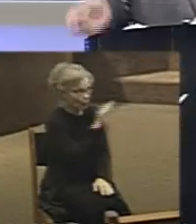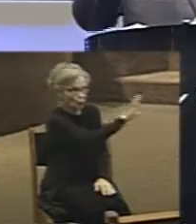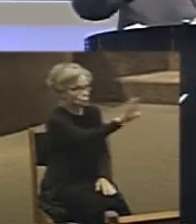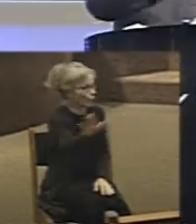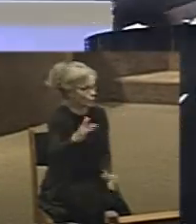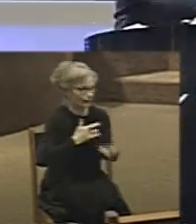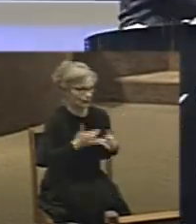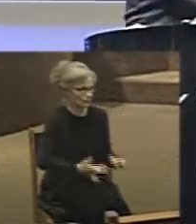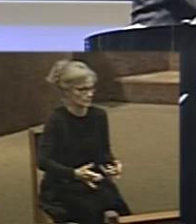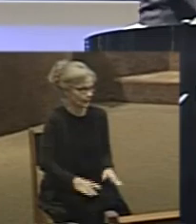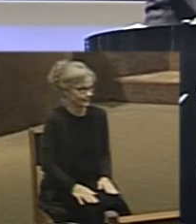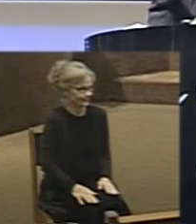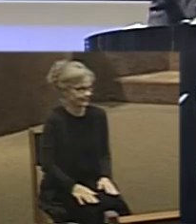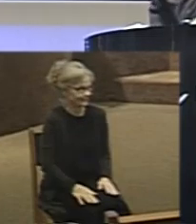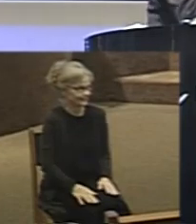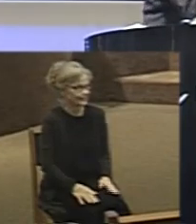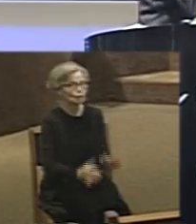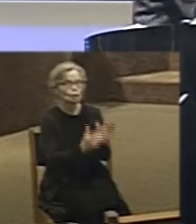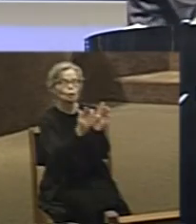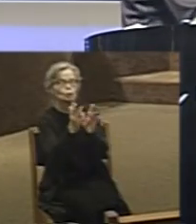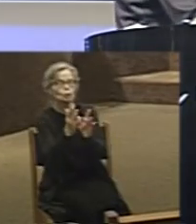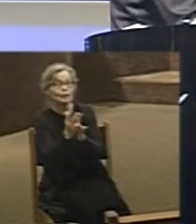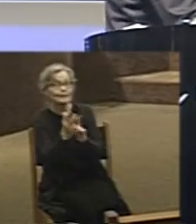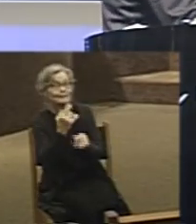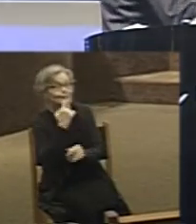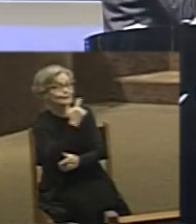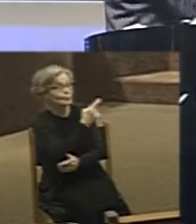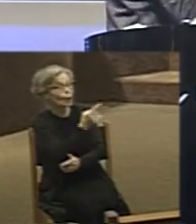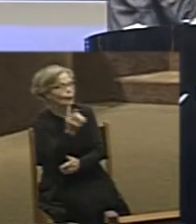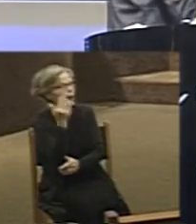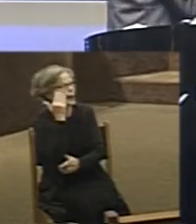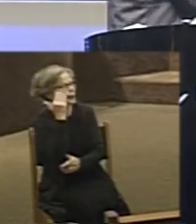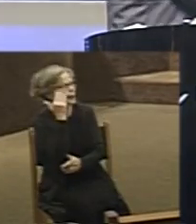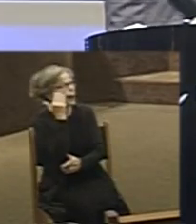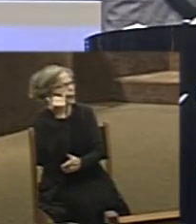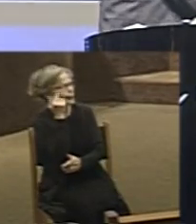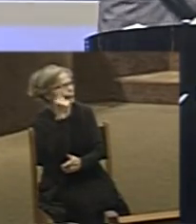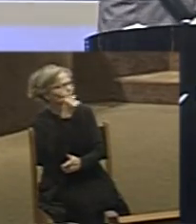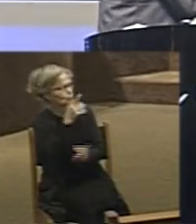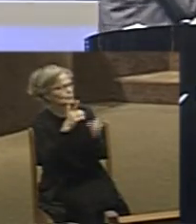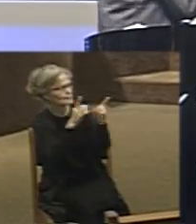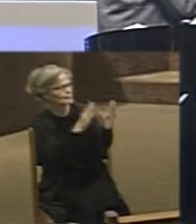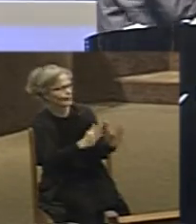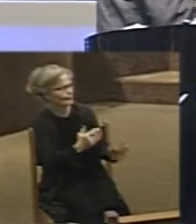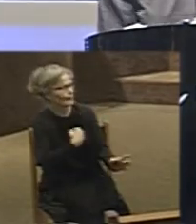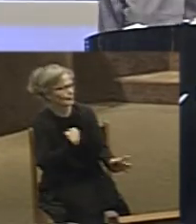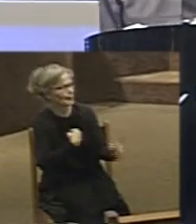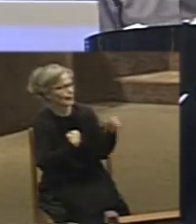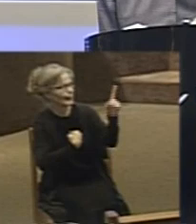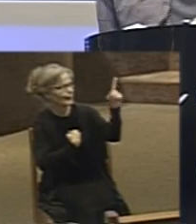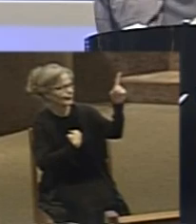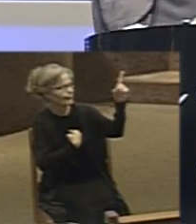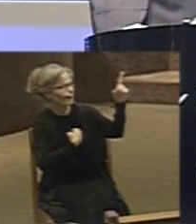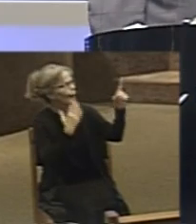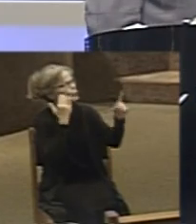Jesus said, I can tell if you're my disciple. I can tell if you love me.